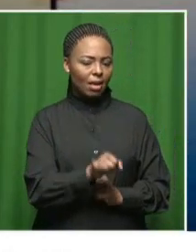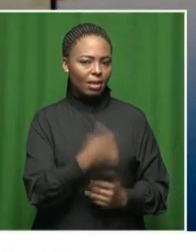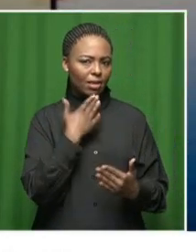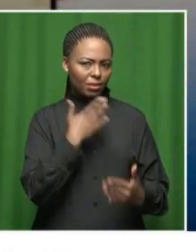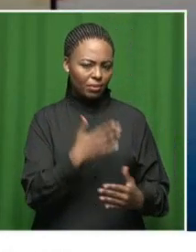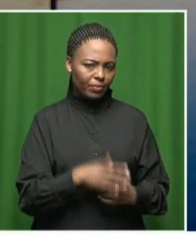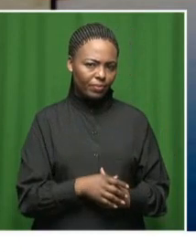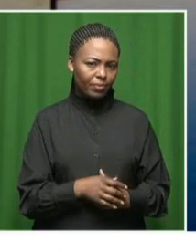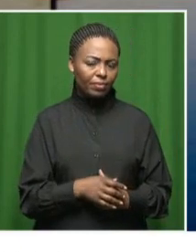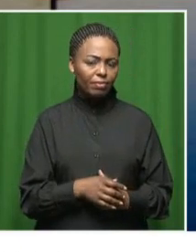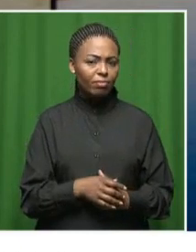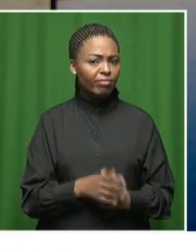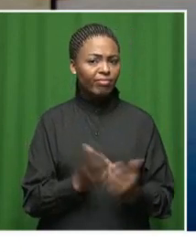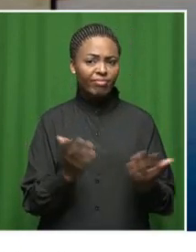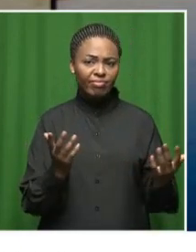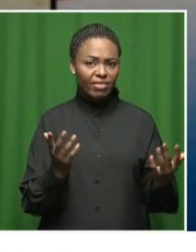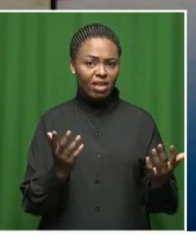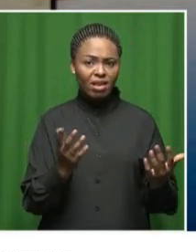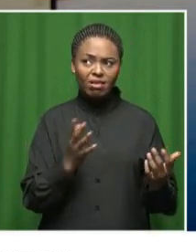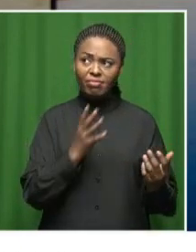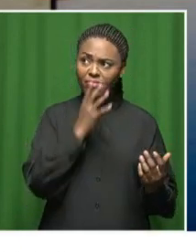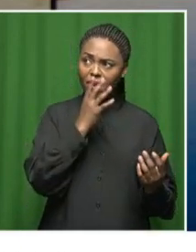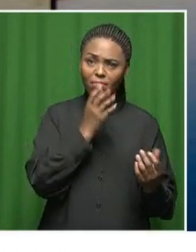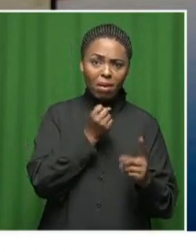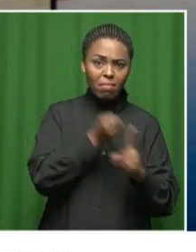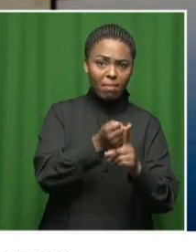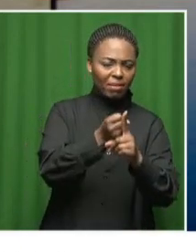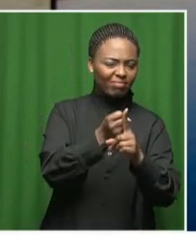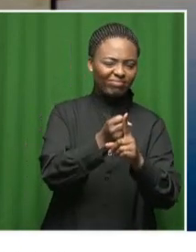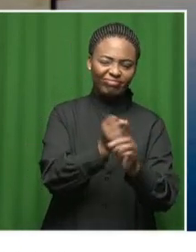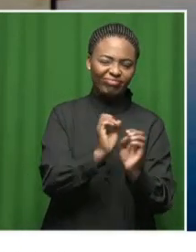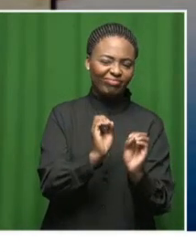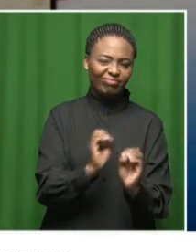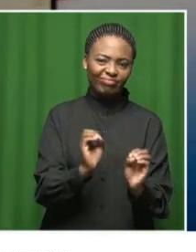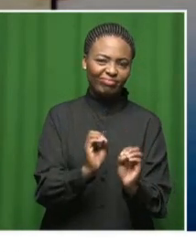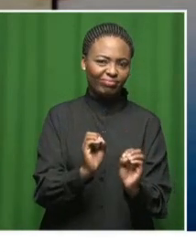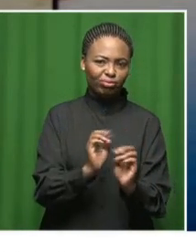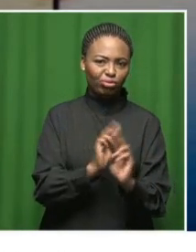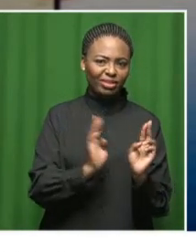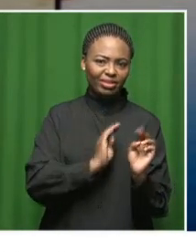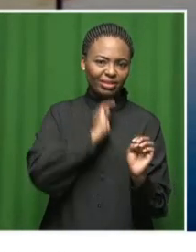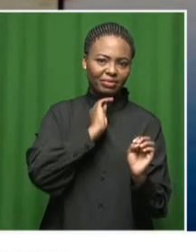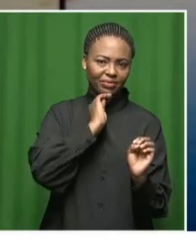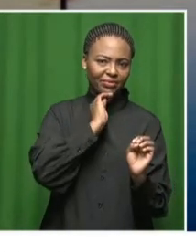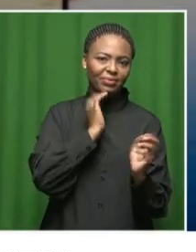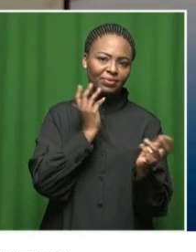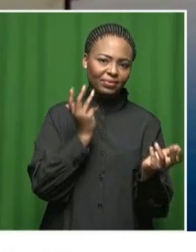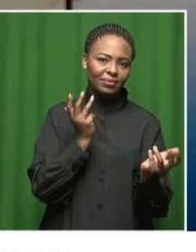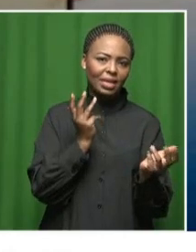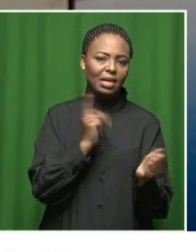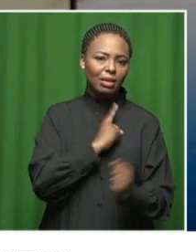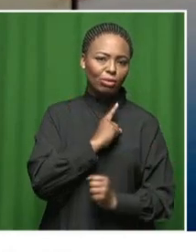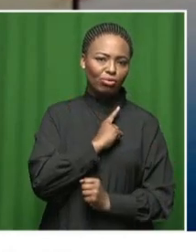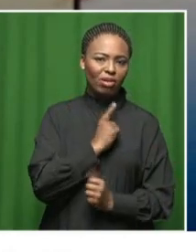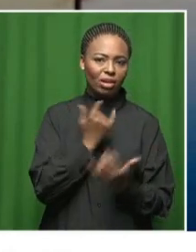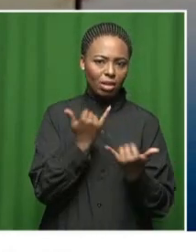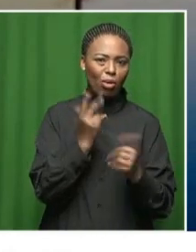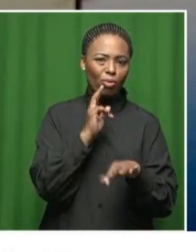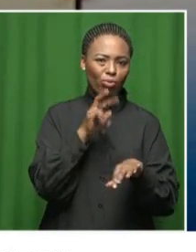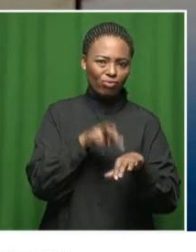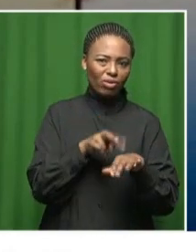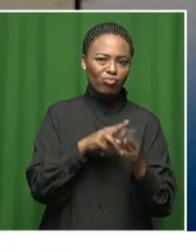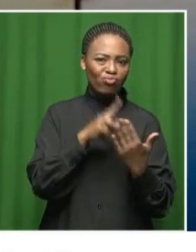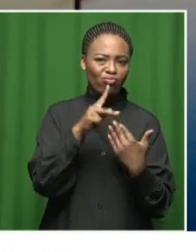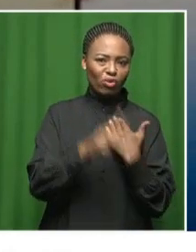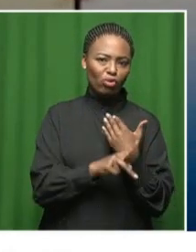It's actually, there hasn't been as much as we would like to have in that space. So that's why we needed projects such